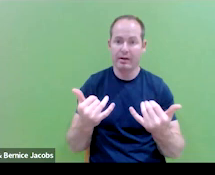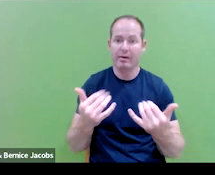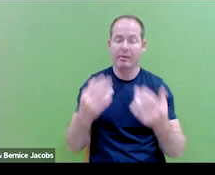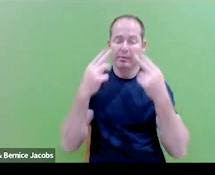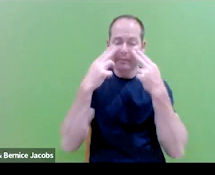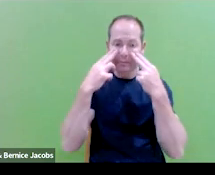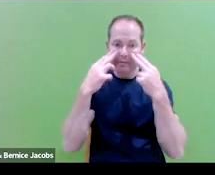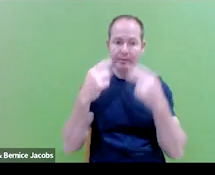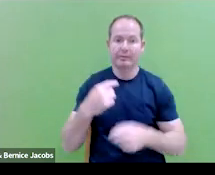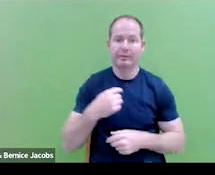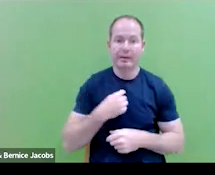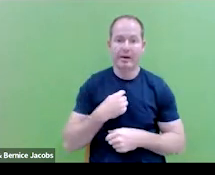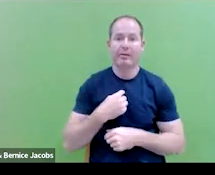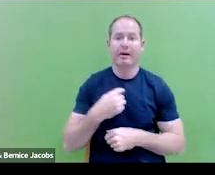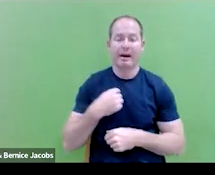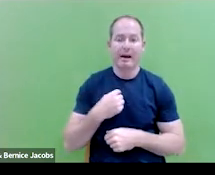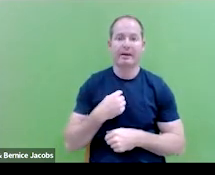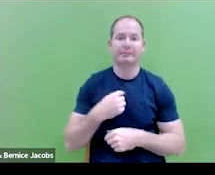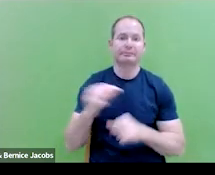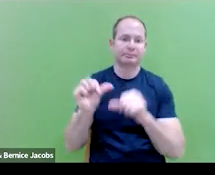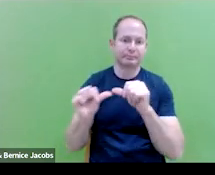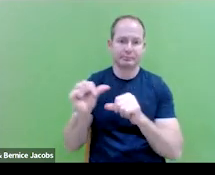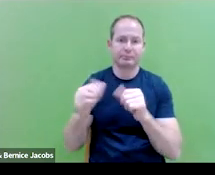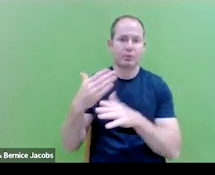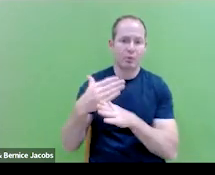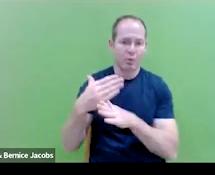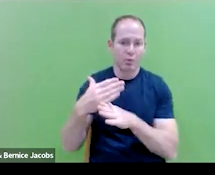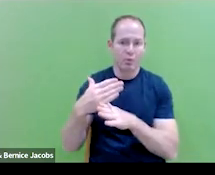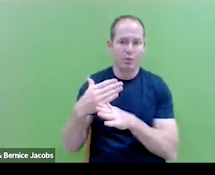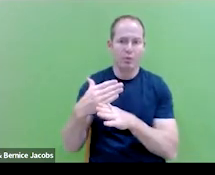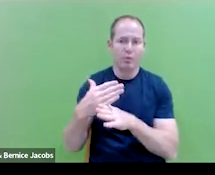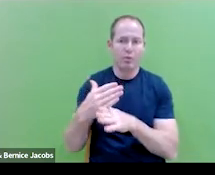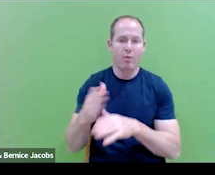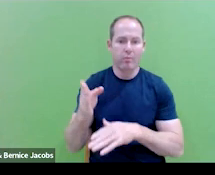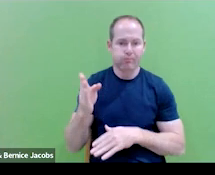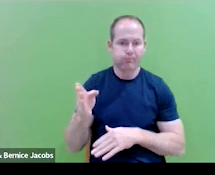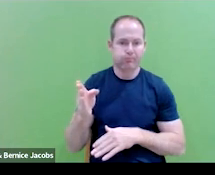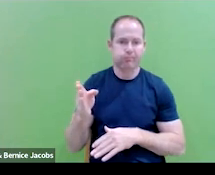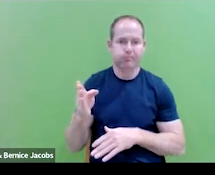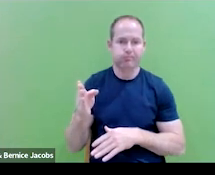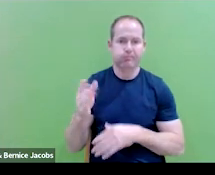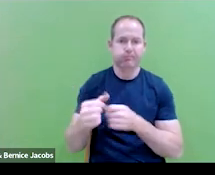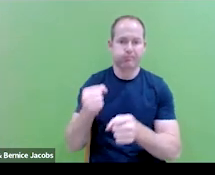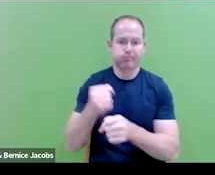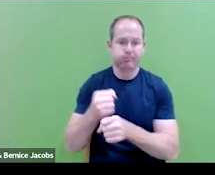also a computer scientist and have worked basically throughout the entire IT